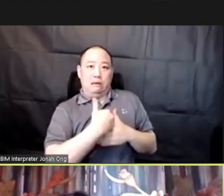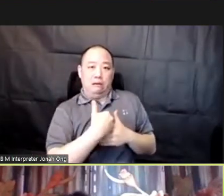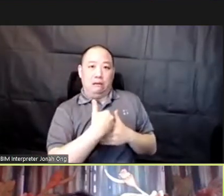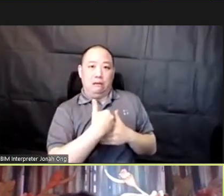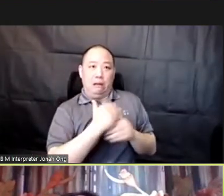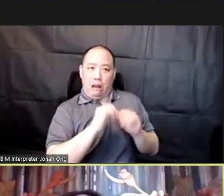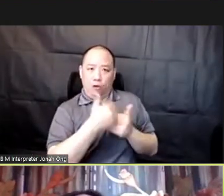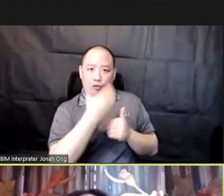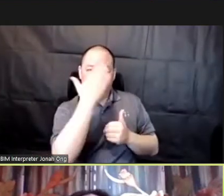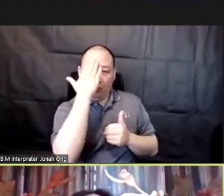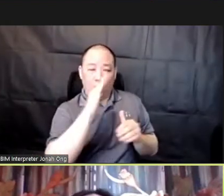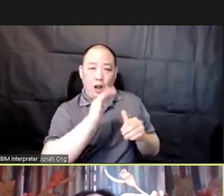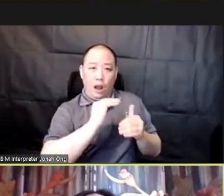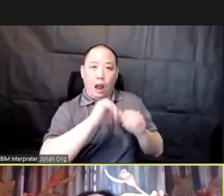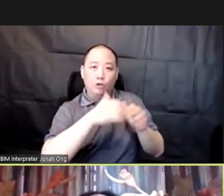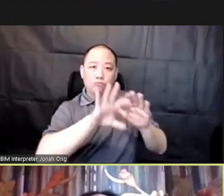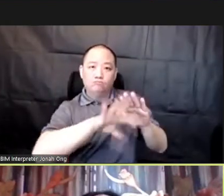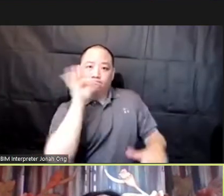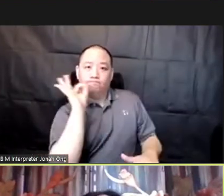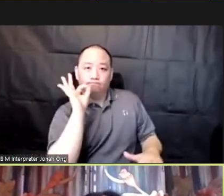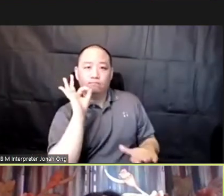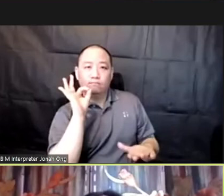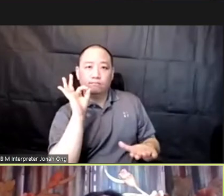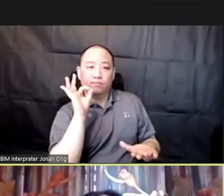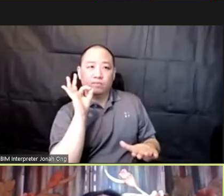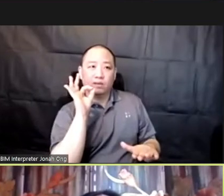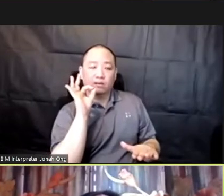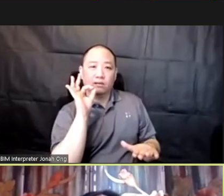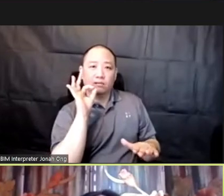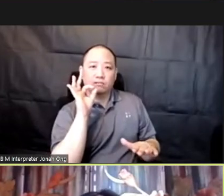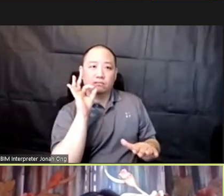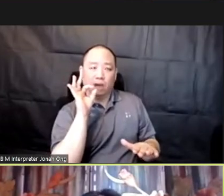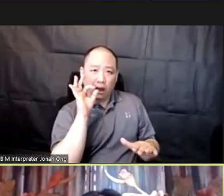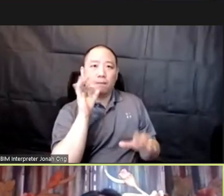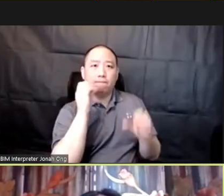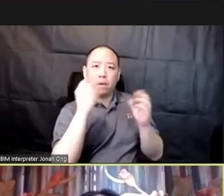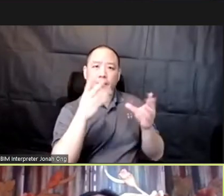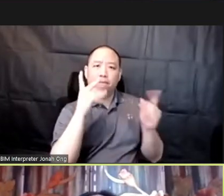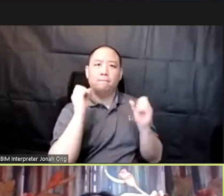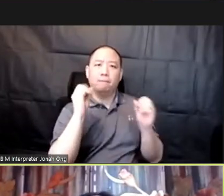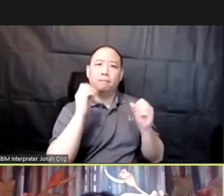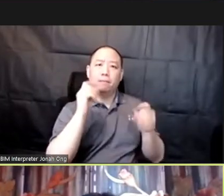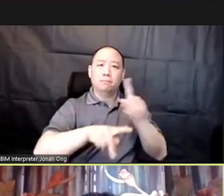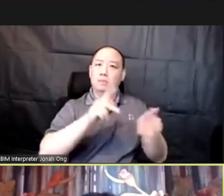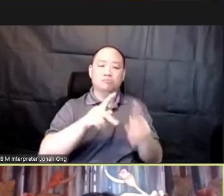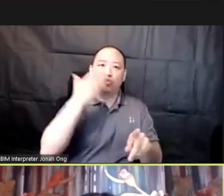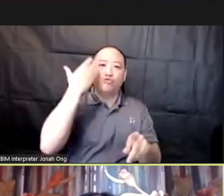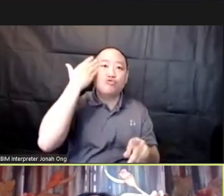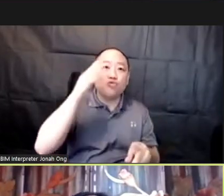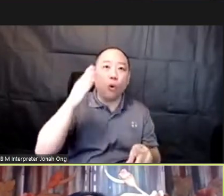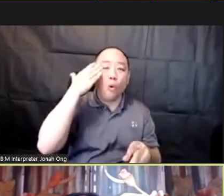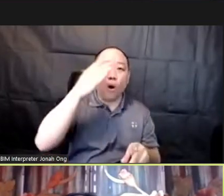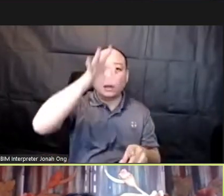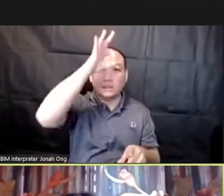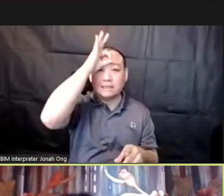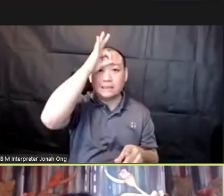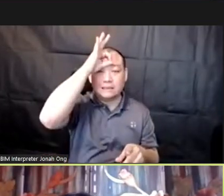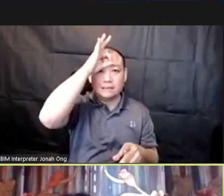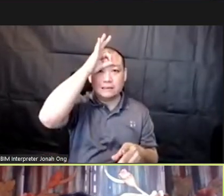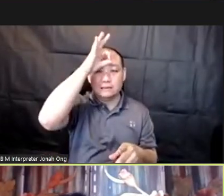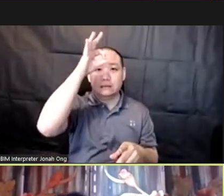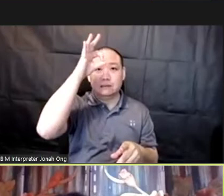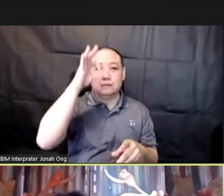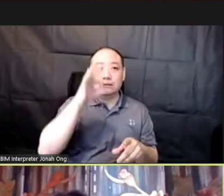quite a lot of people who don't know. And when we explain to them this is what a sexual act is, then suddenly do they realize that